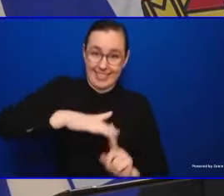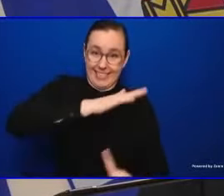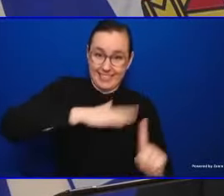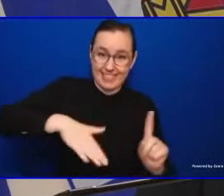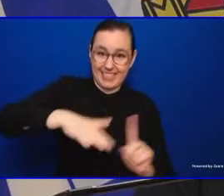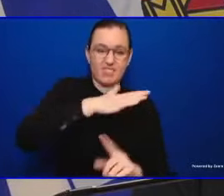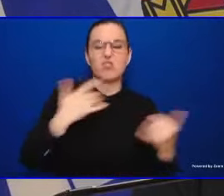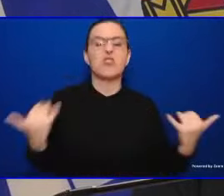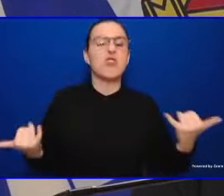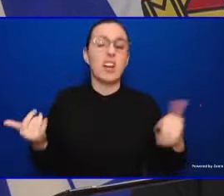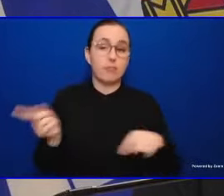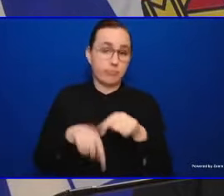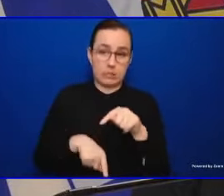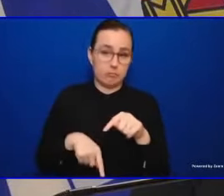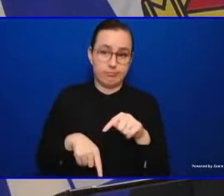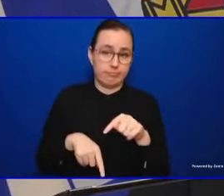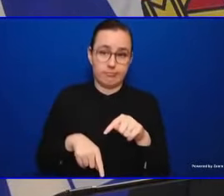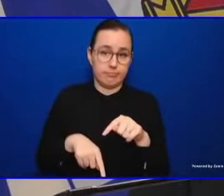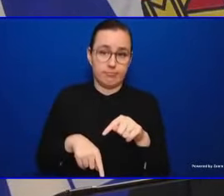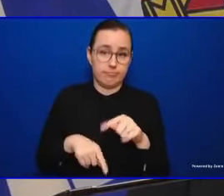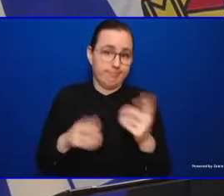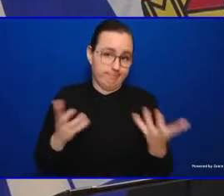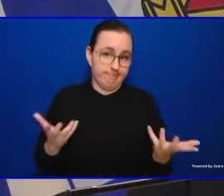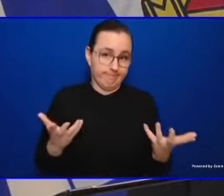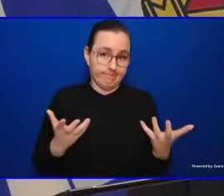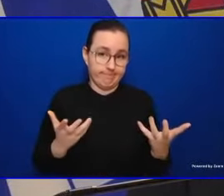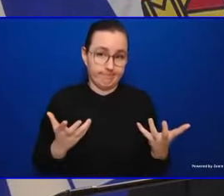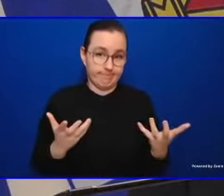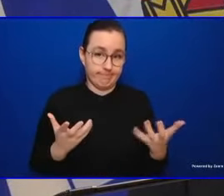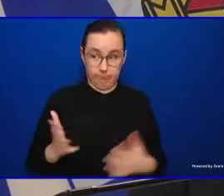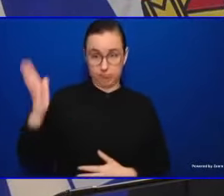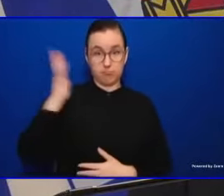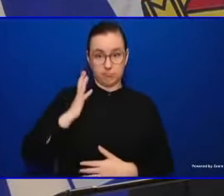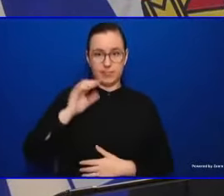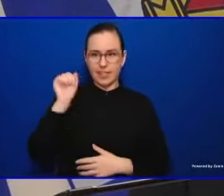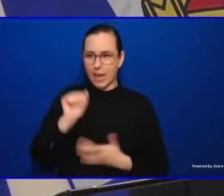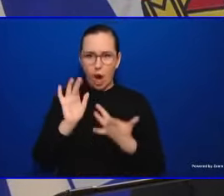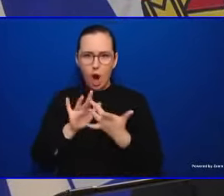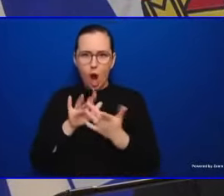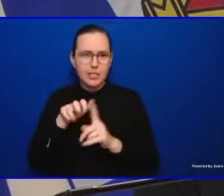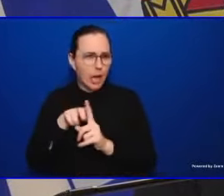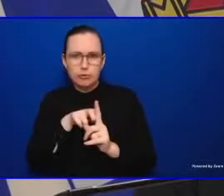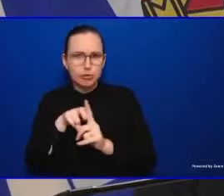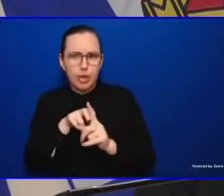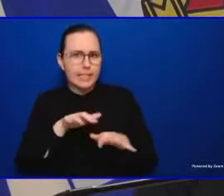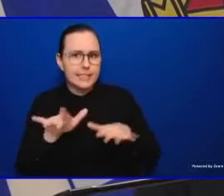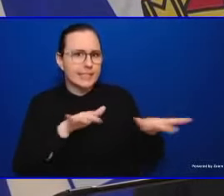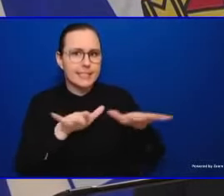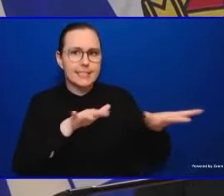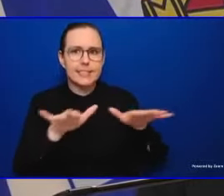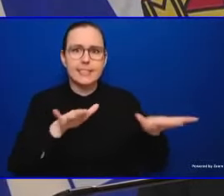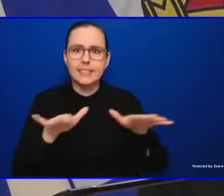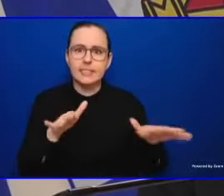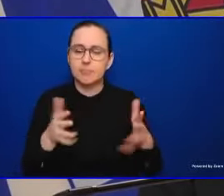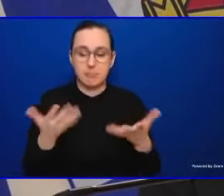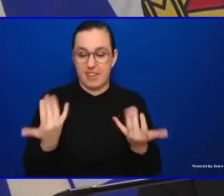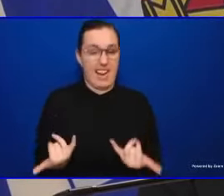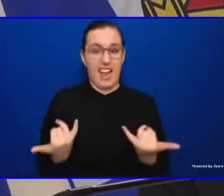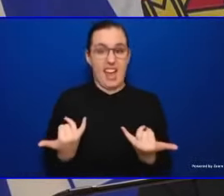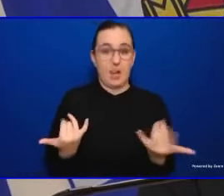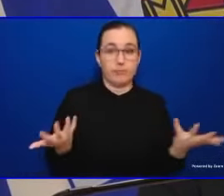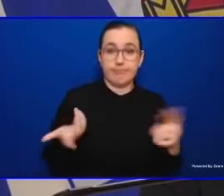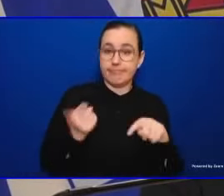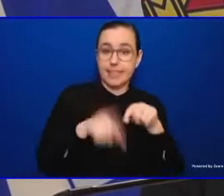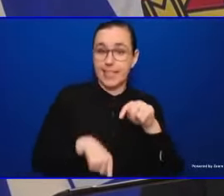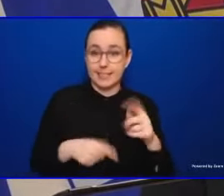notified over the past couple of months and years. So it, because of the way this is transmitting so